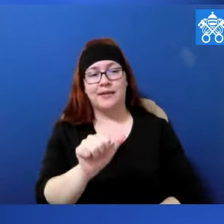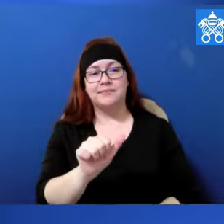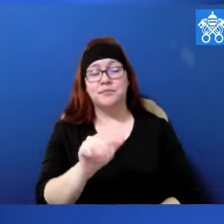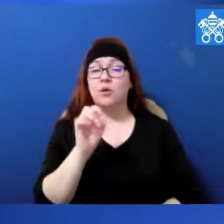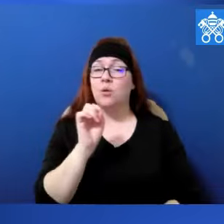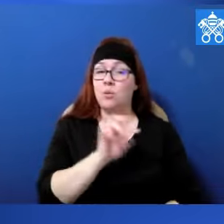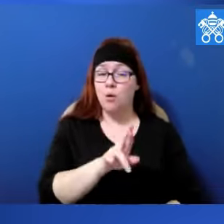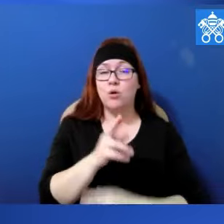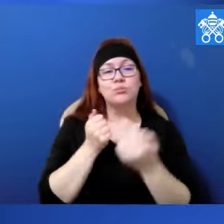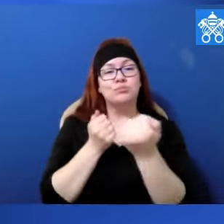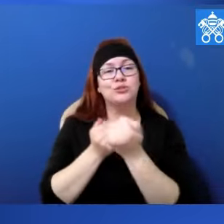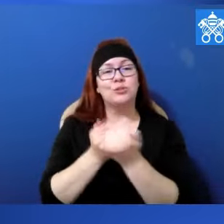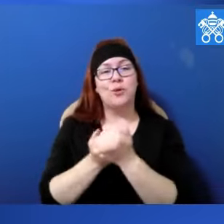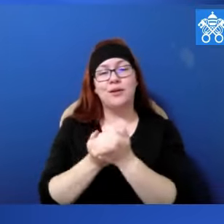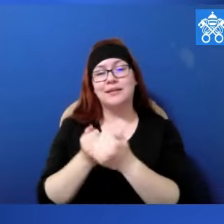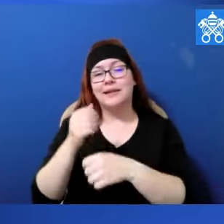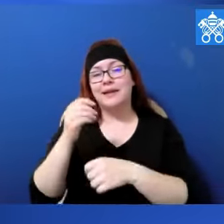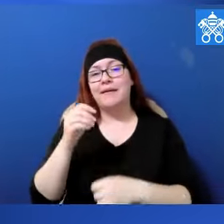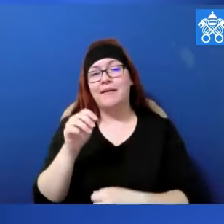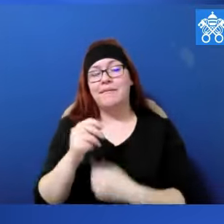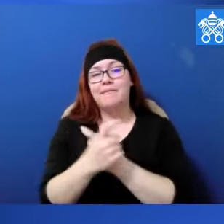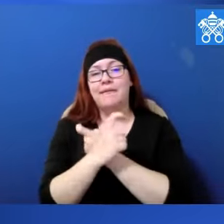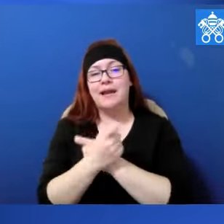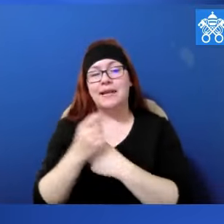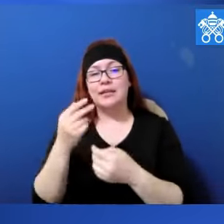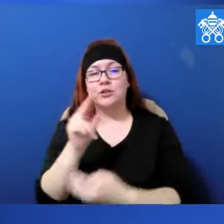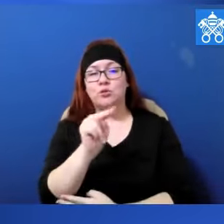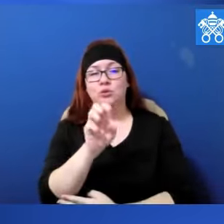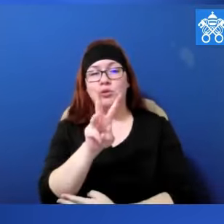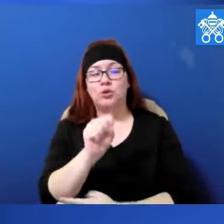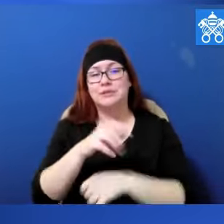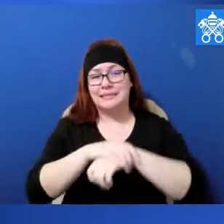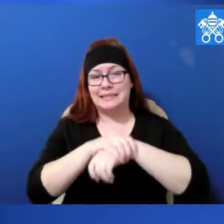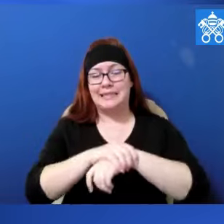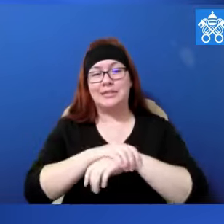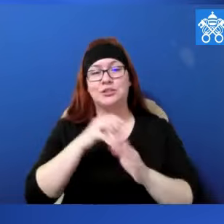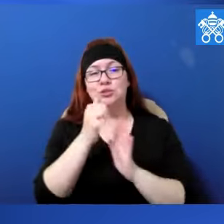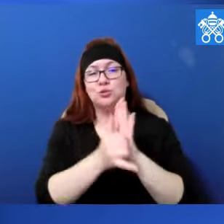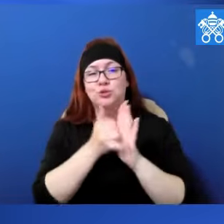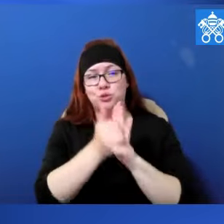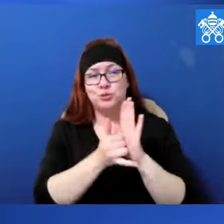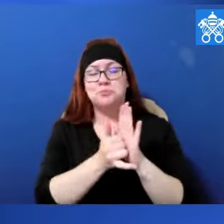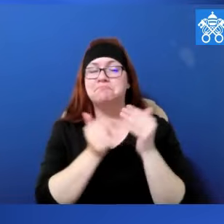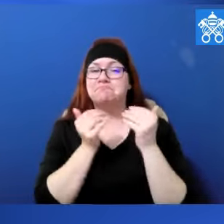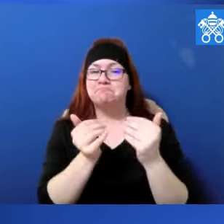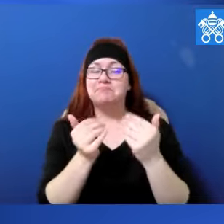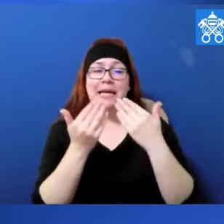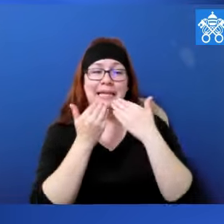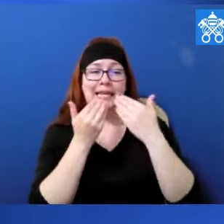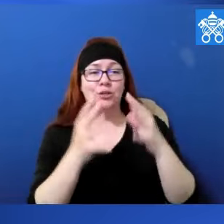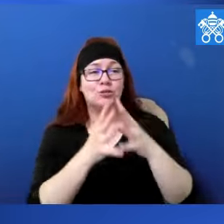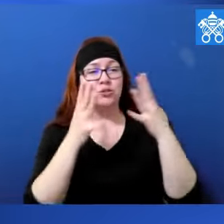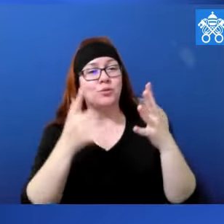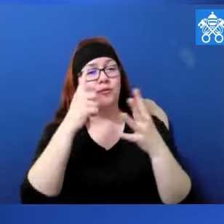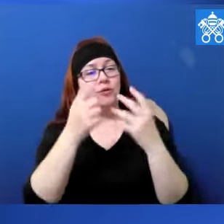website on this portal. If you would like also to thank our partner television and radio broadcasters, Luminous